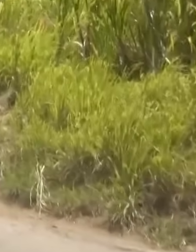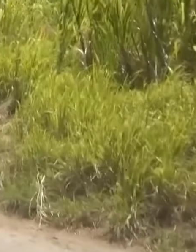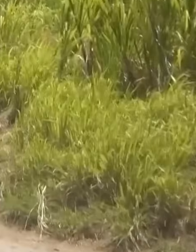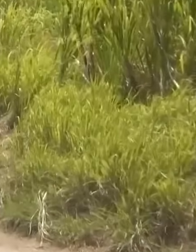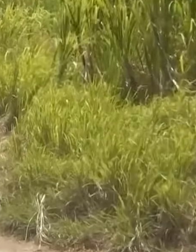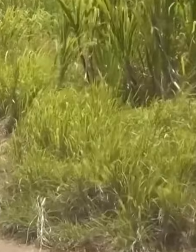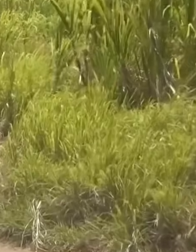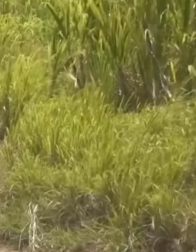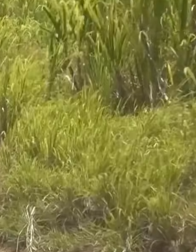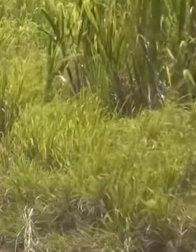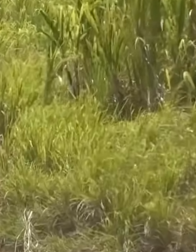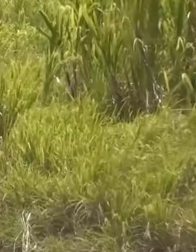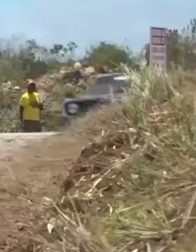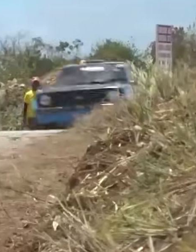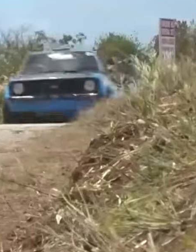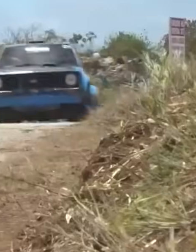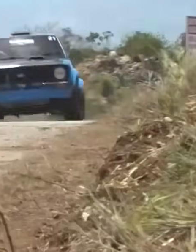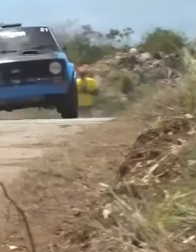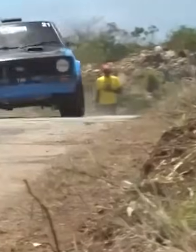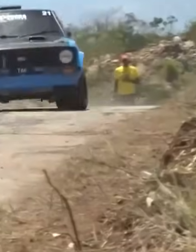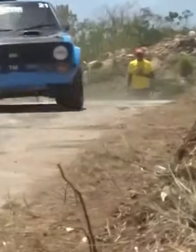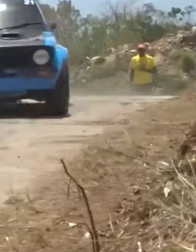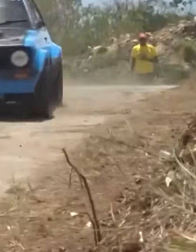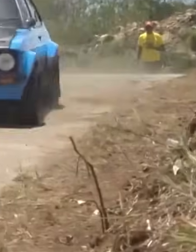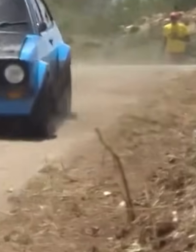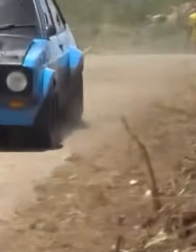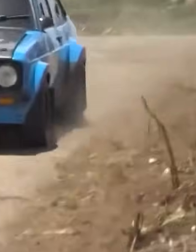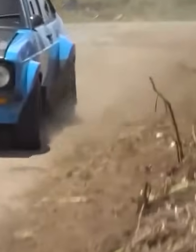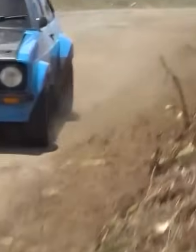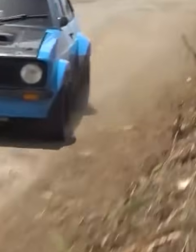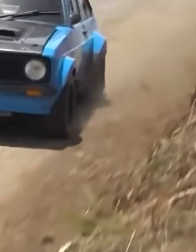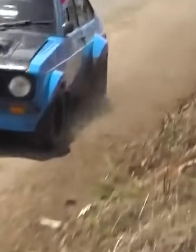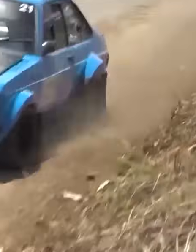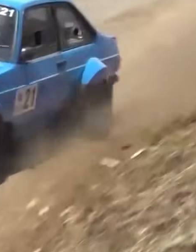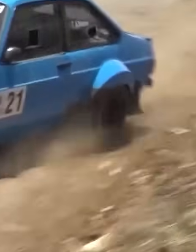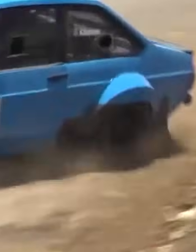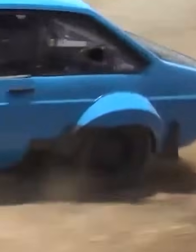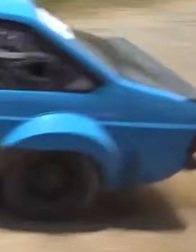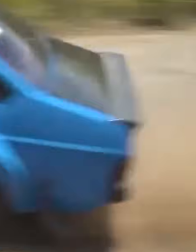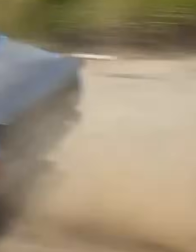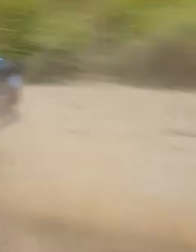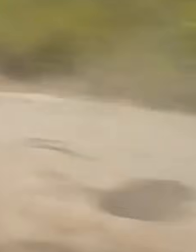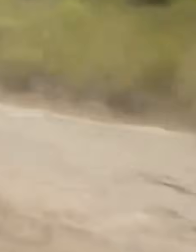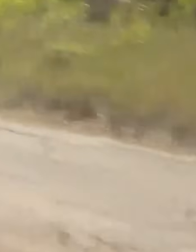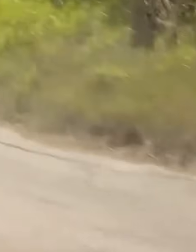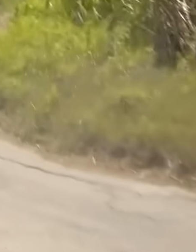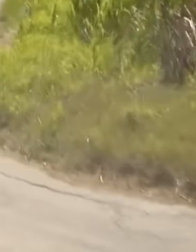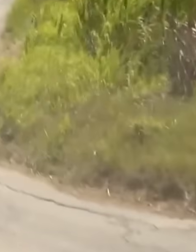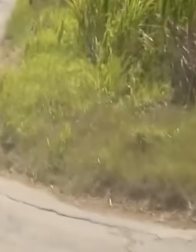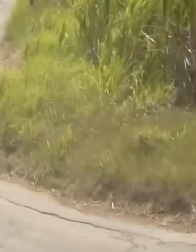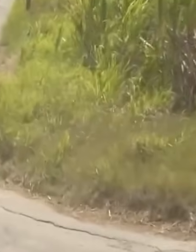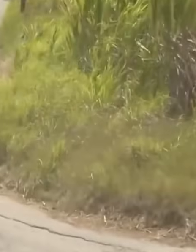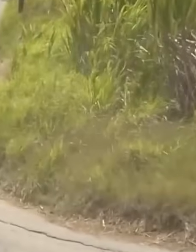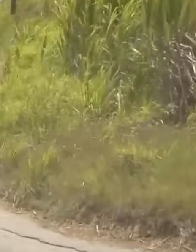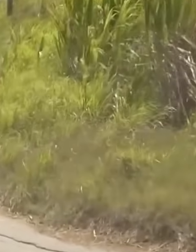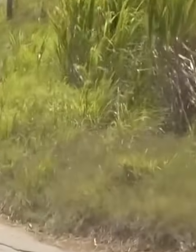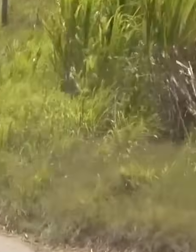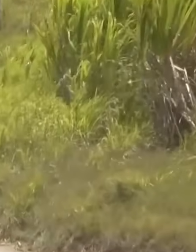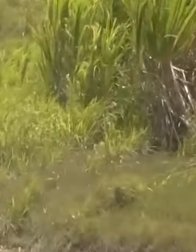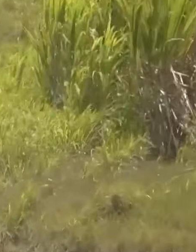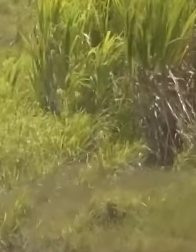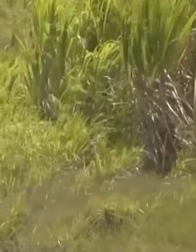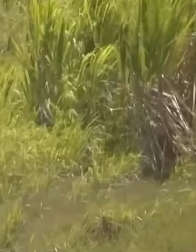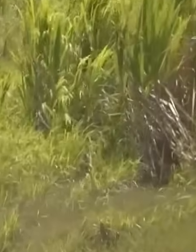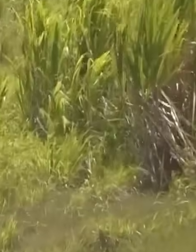other: First Citizens King of the Hill and BCIC Rally Barbados. There will be 22 special stages